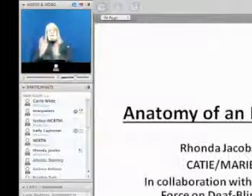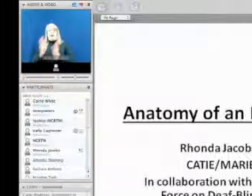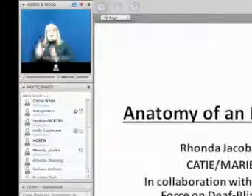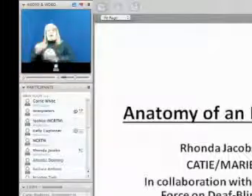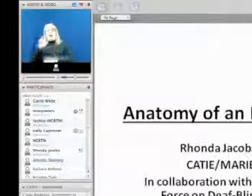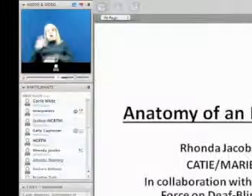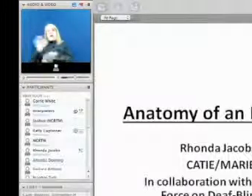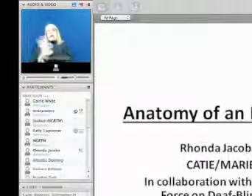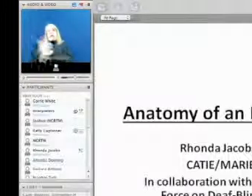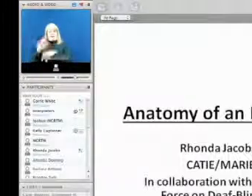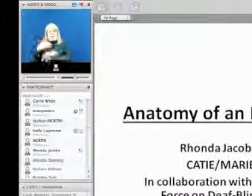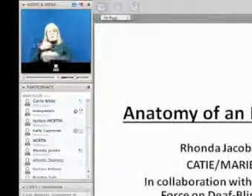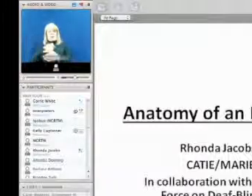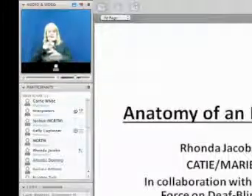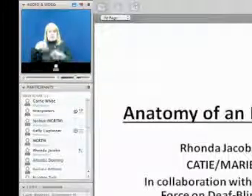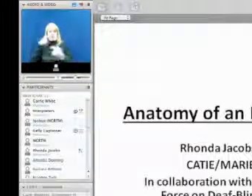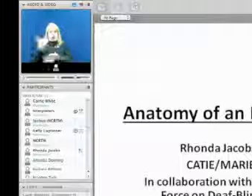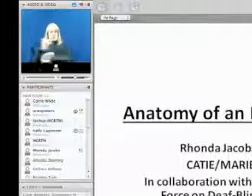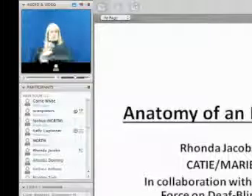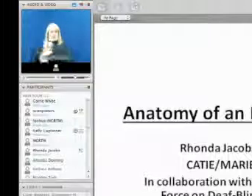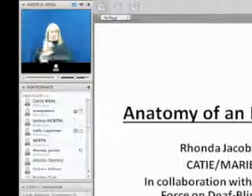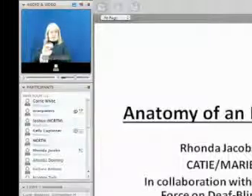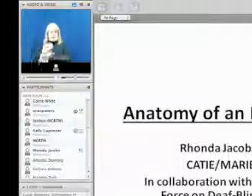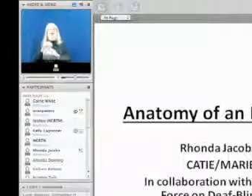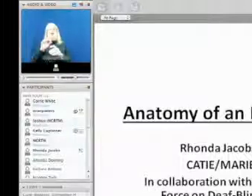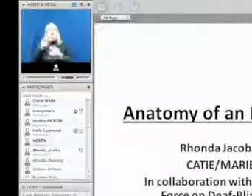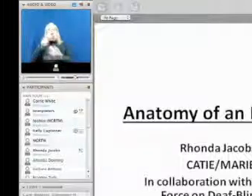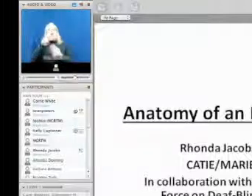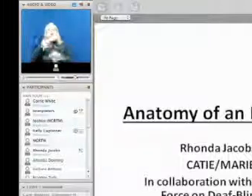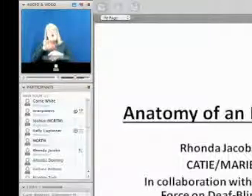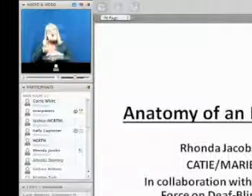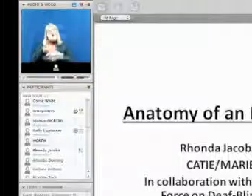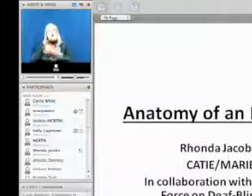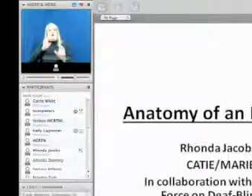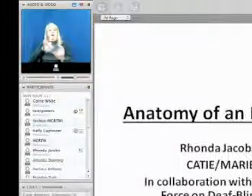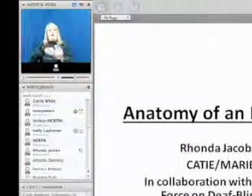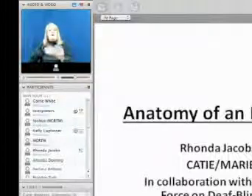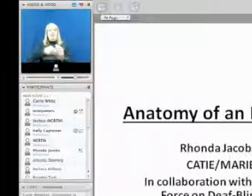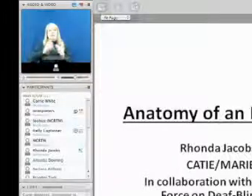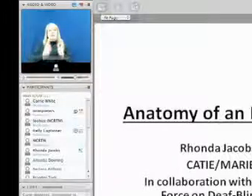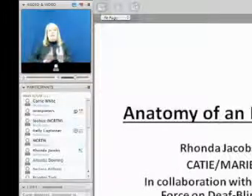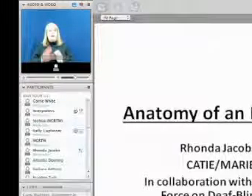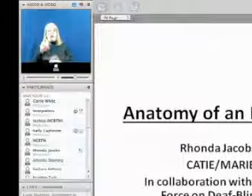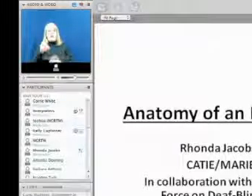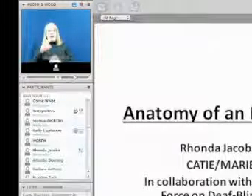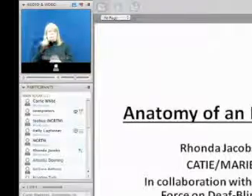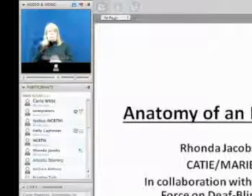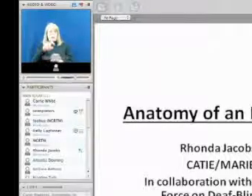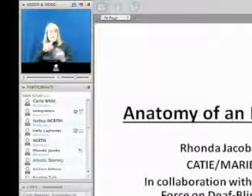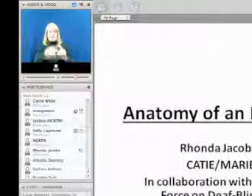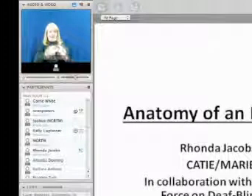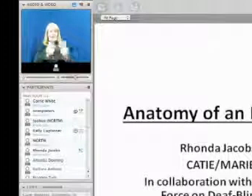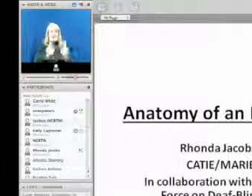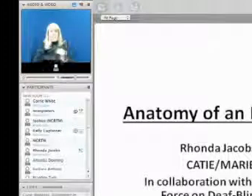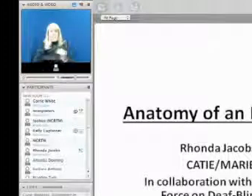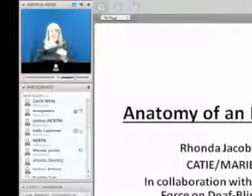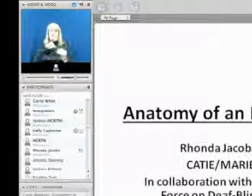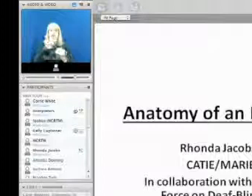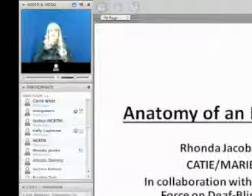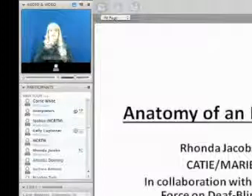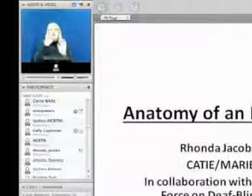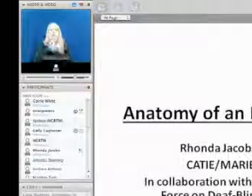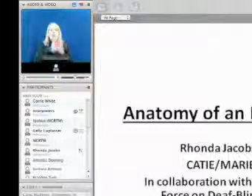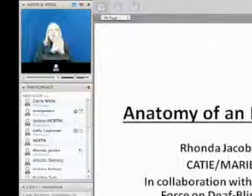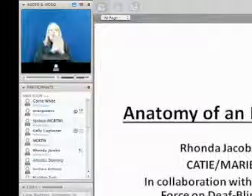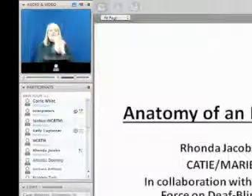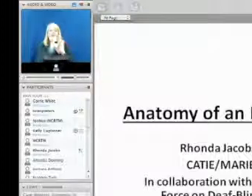here. On the participants box, there are 4 icons on the top of that, and